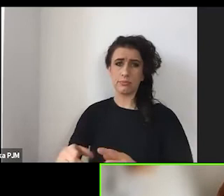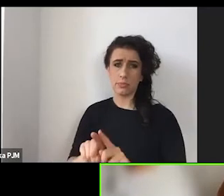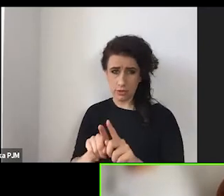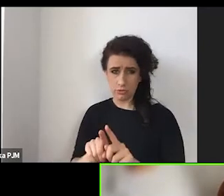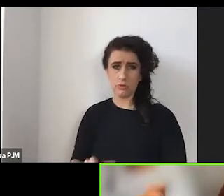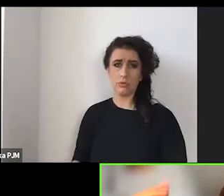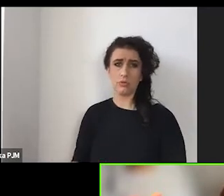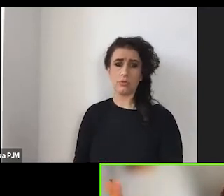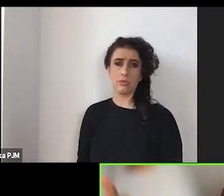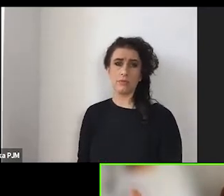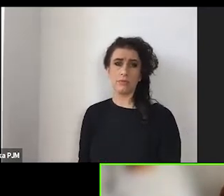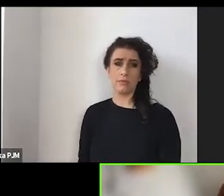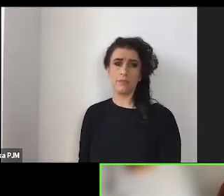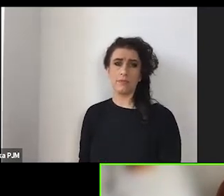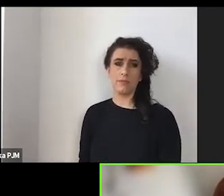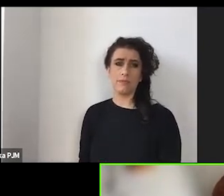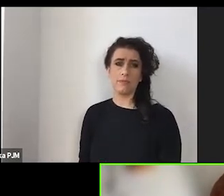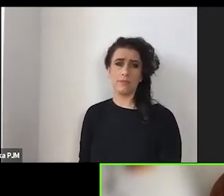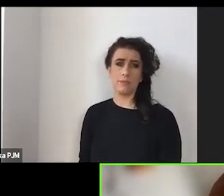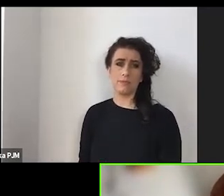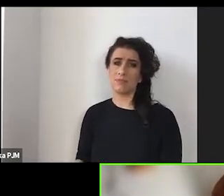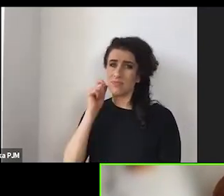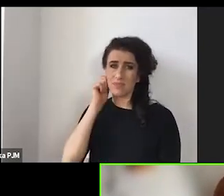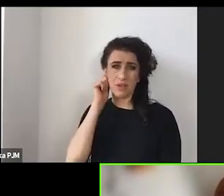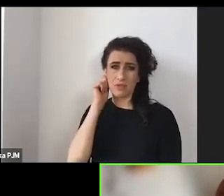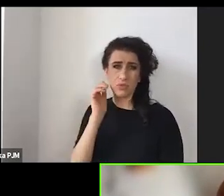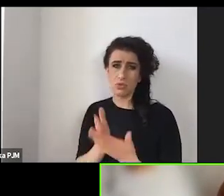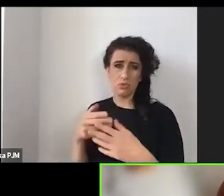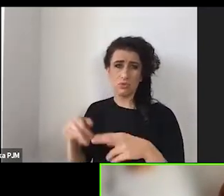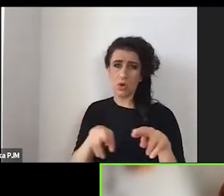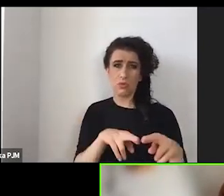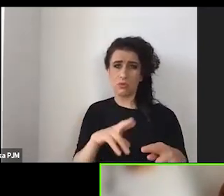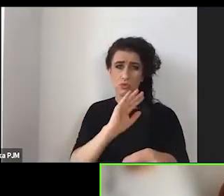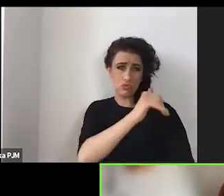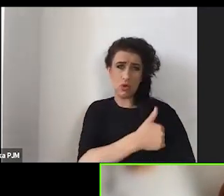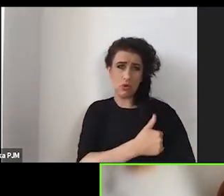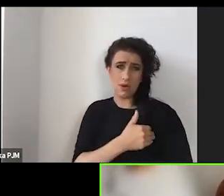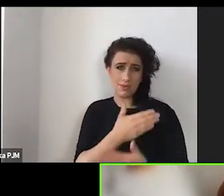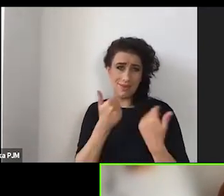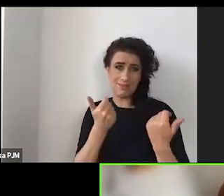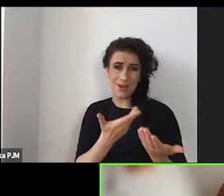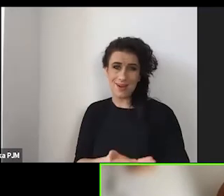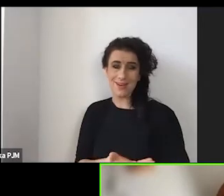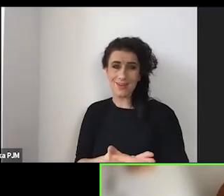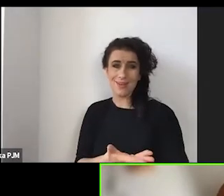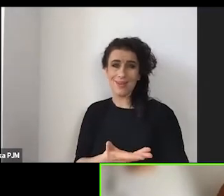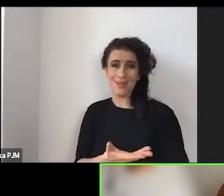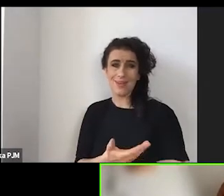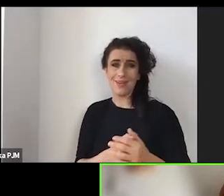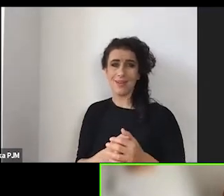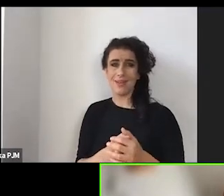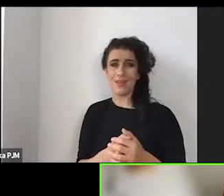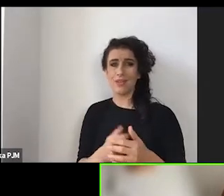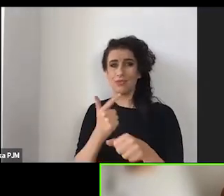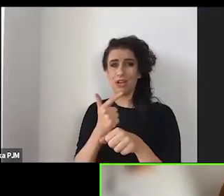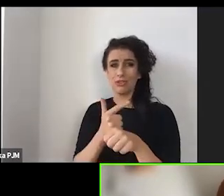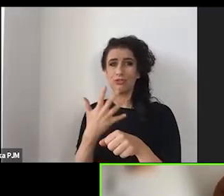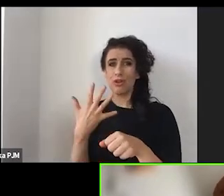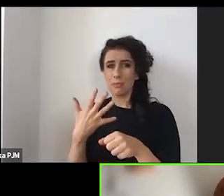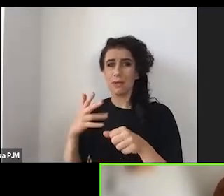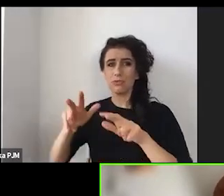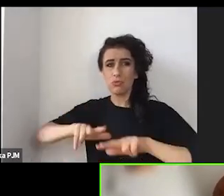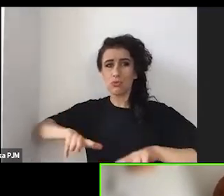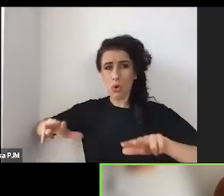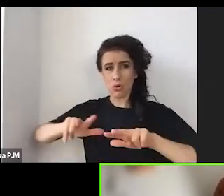And then we thought like, oh my God, this is not happening, because this was just, I don't know, you can make the math, but 2 families